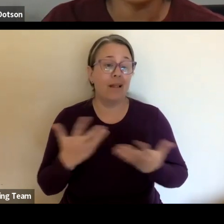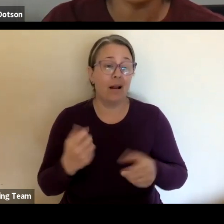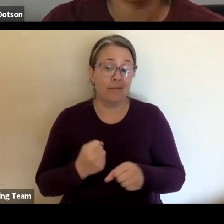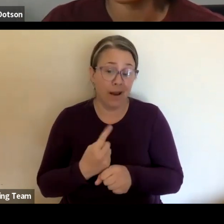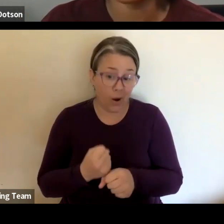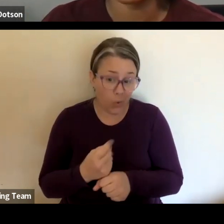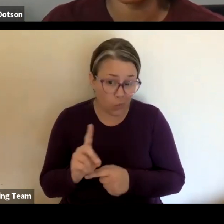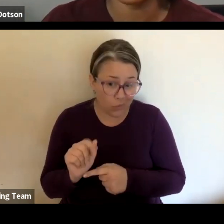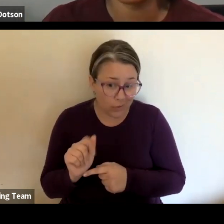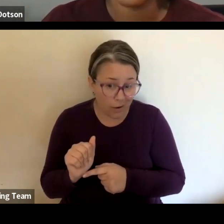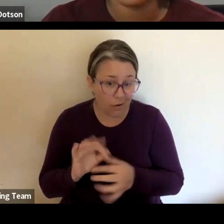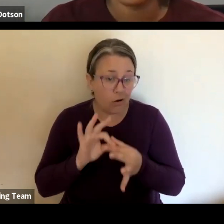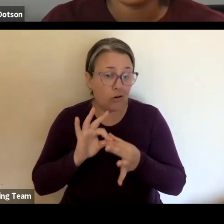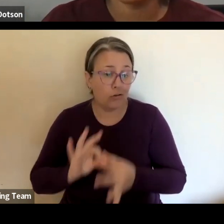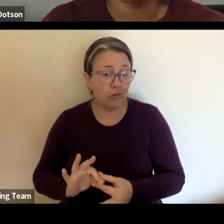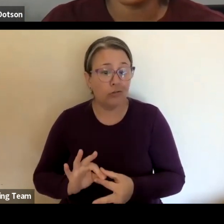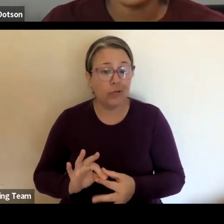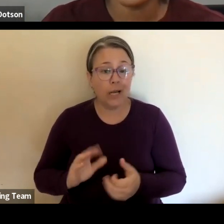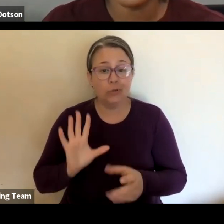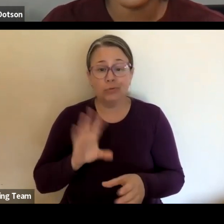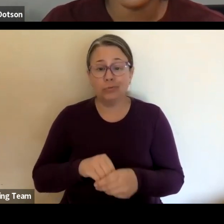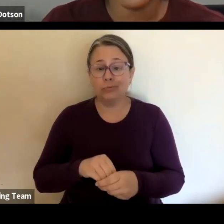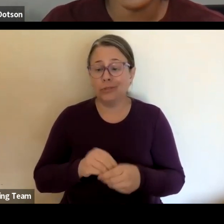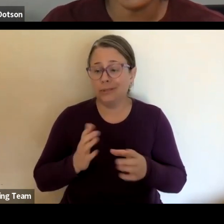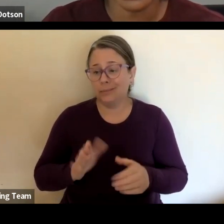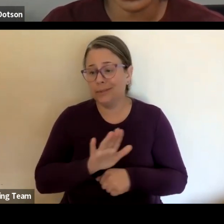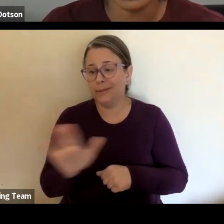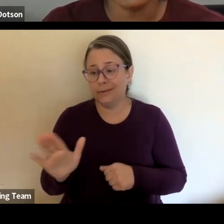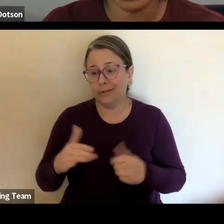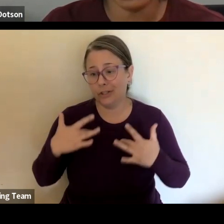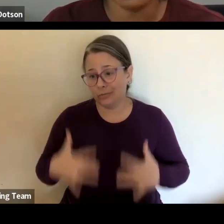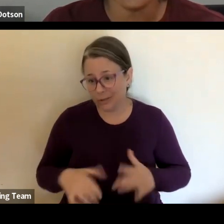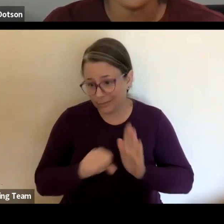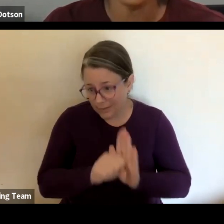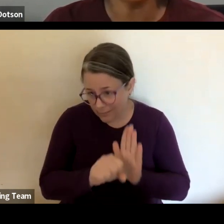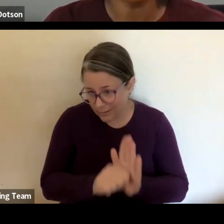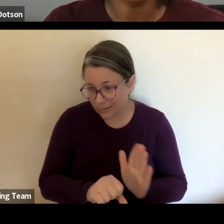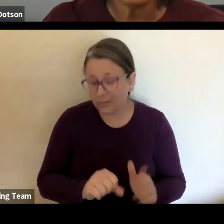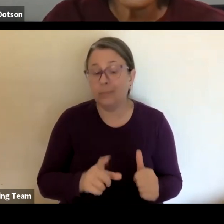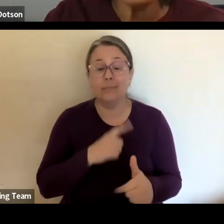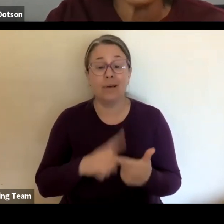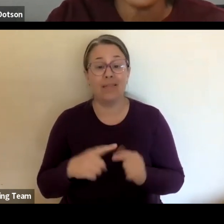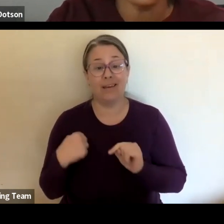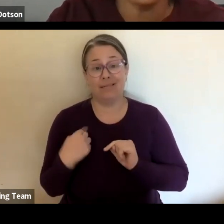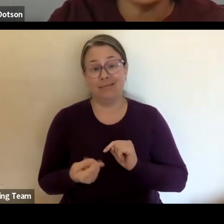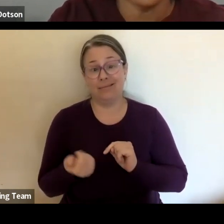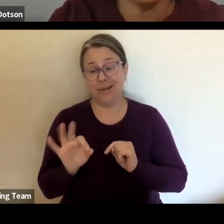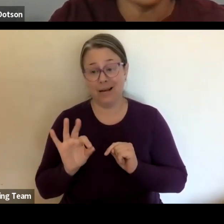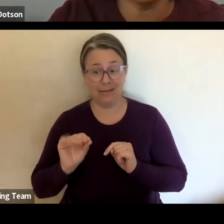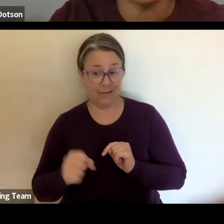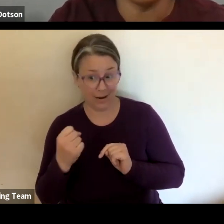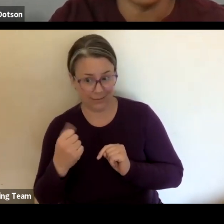late 90s, annual MRI scans. So for this sub-study that I worked